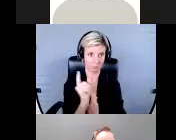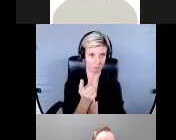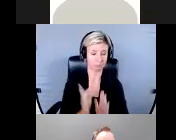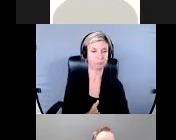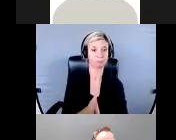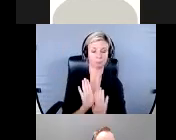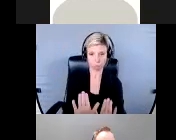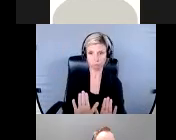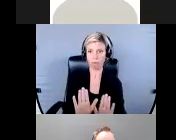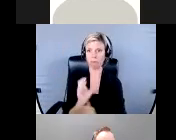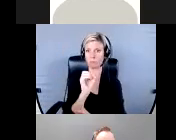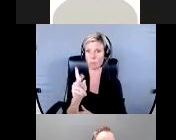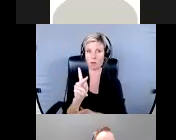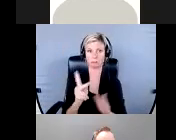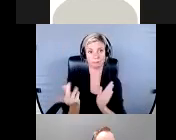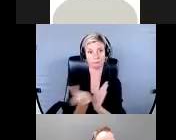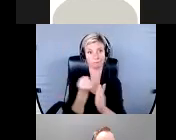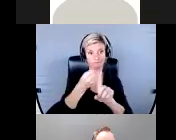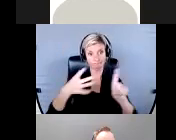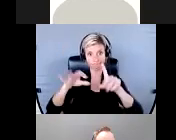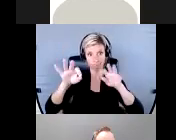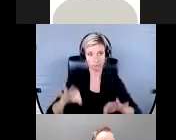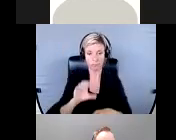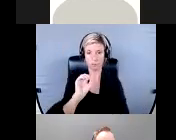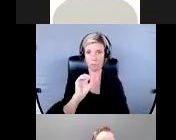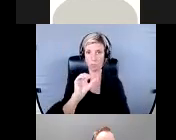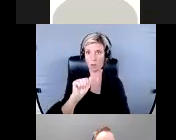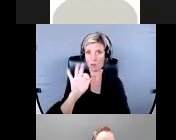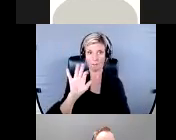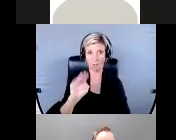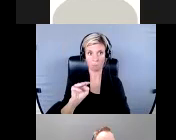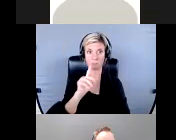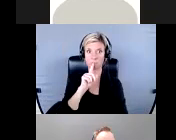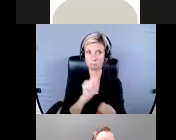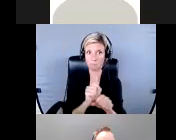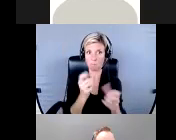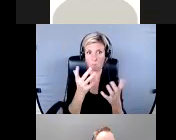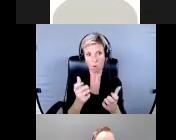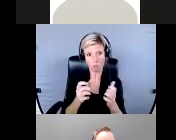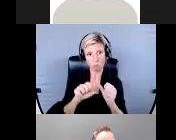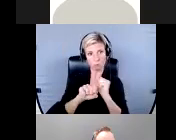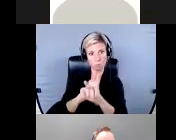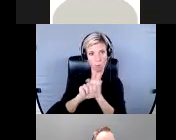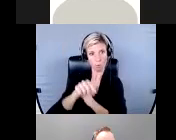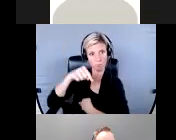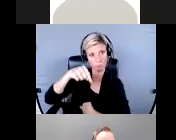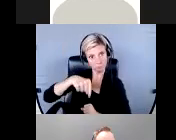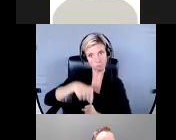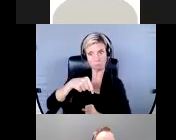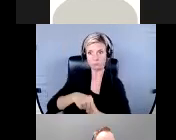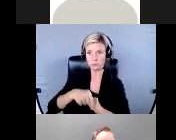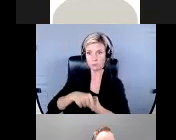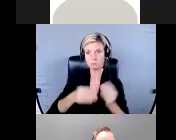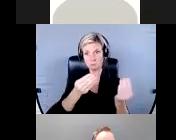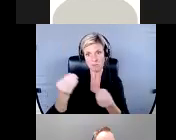OAFM really wants to promote the use of elder mediation. And one of the things I hear as the ED is